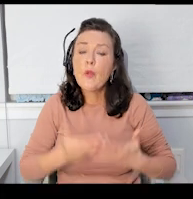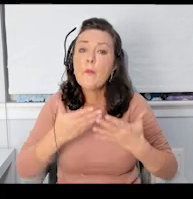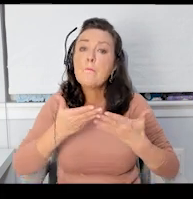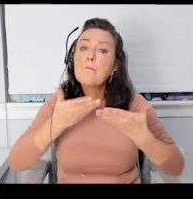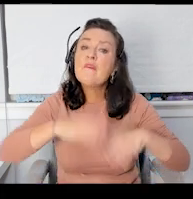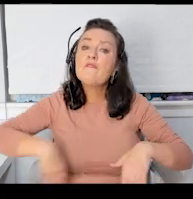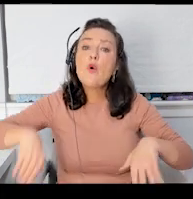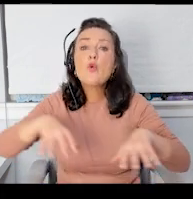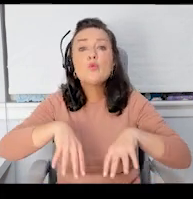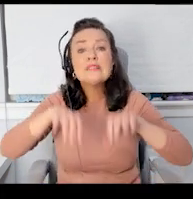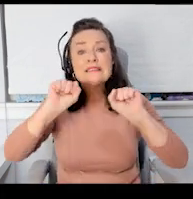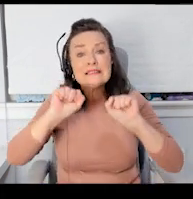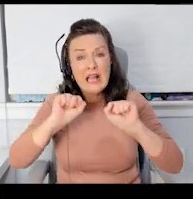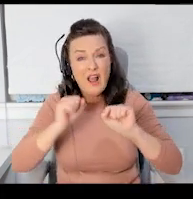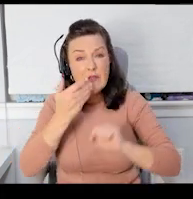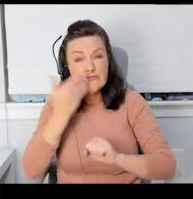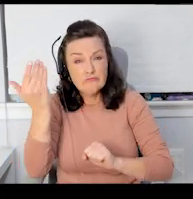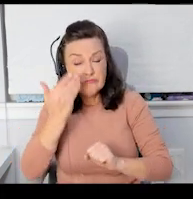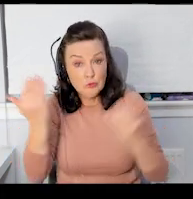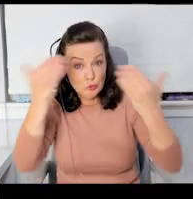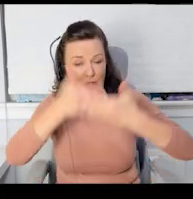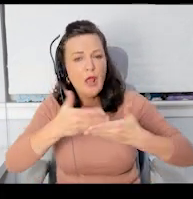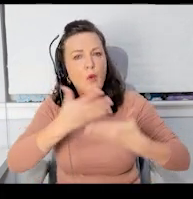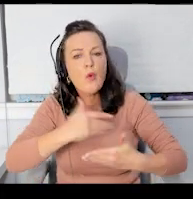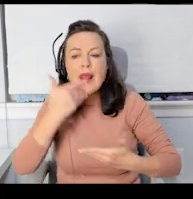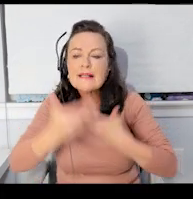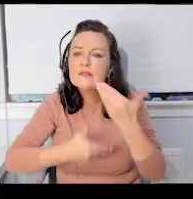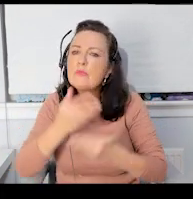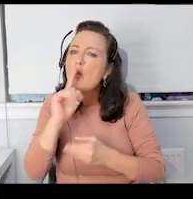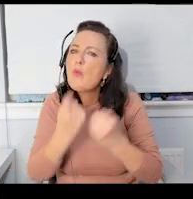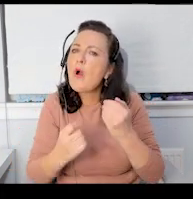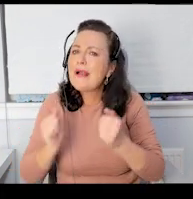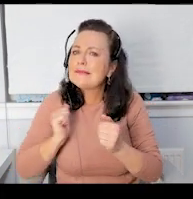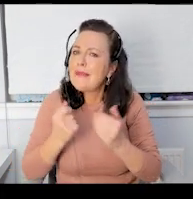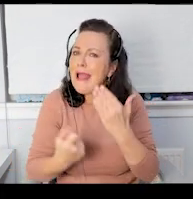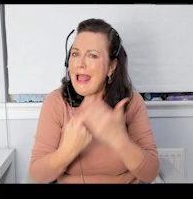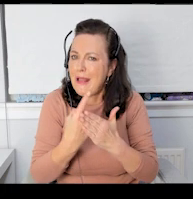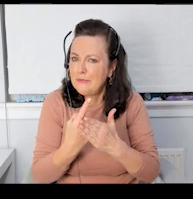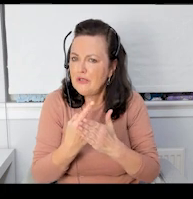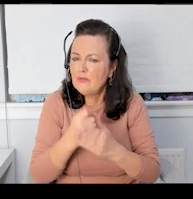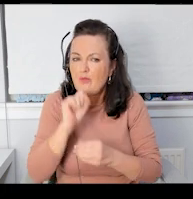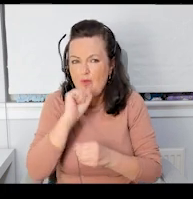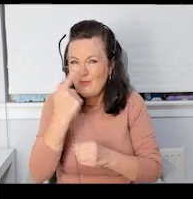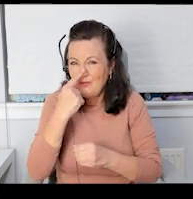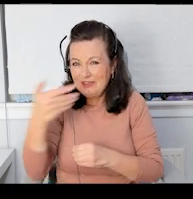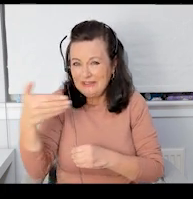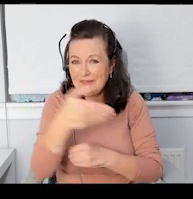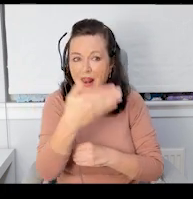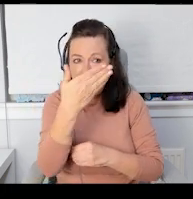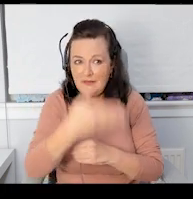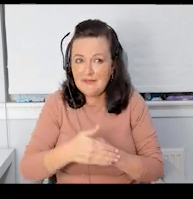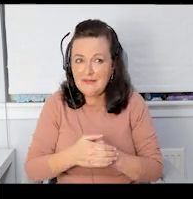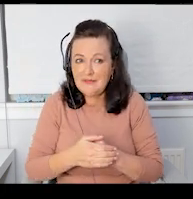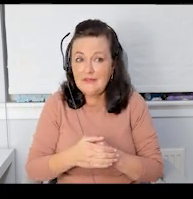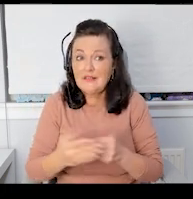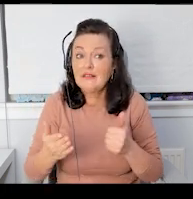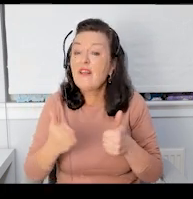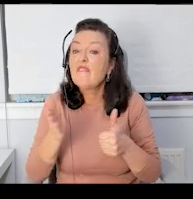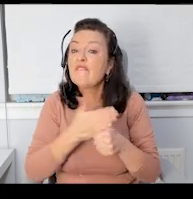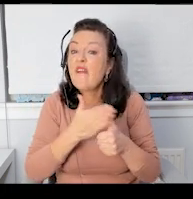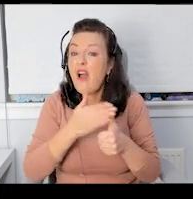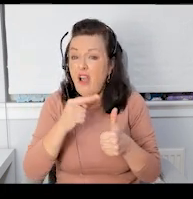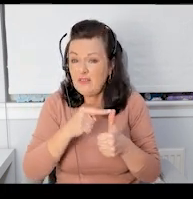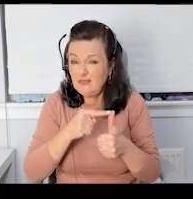Let me quickly run through the format of the session tonight. I will give a quick overview of the benefits of Scottish